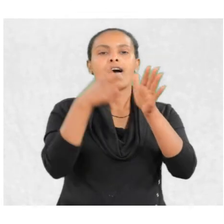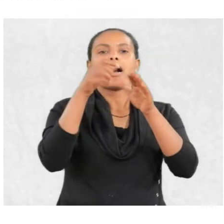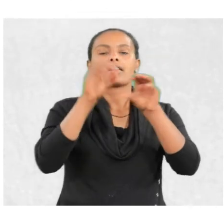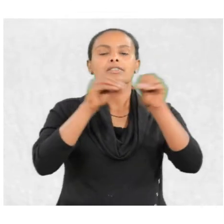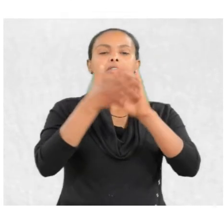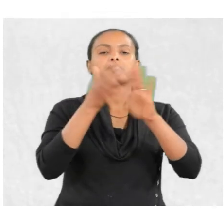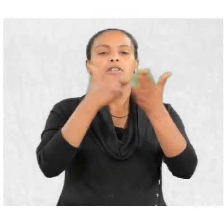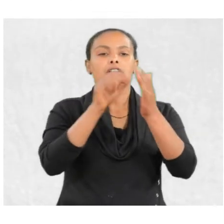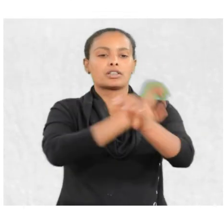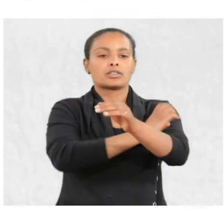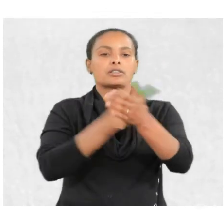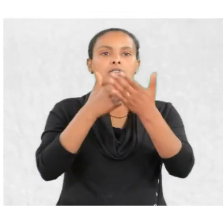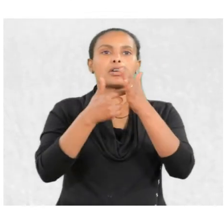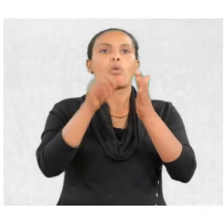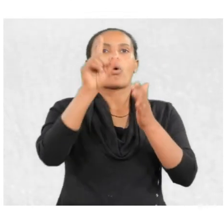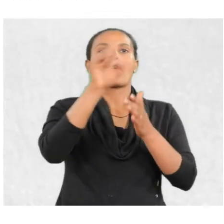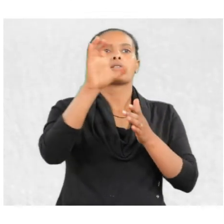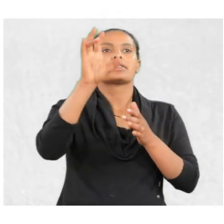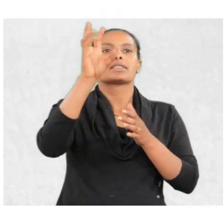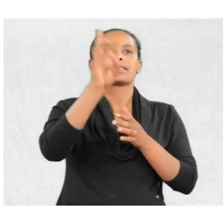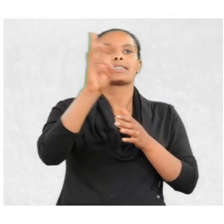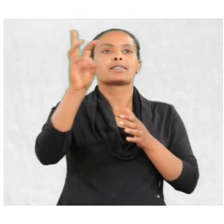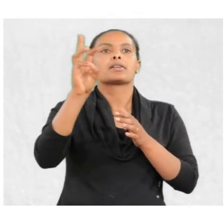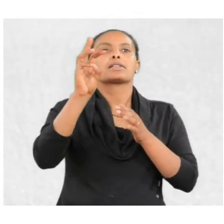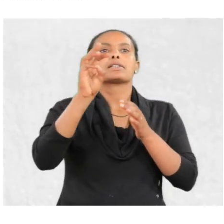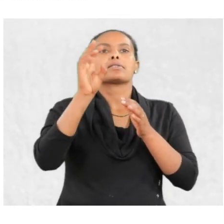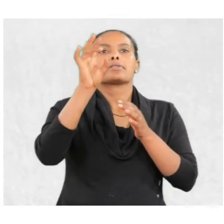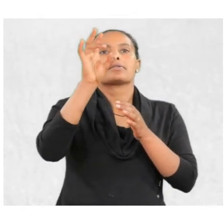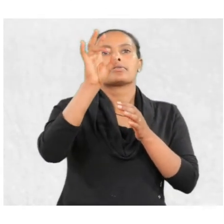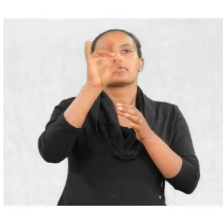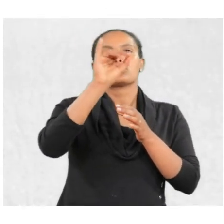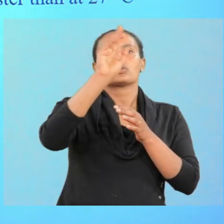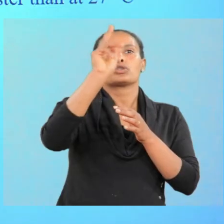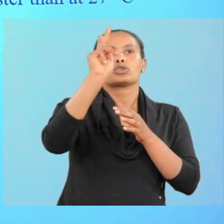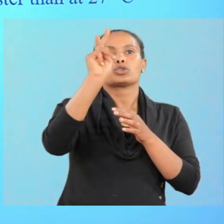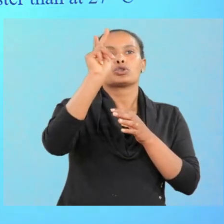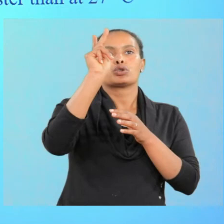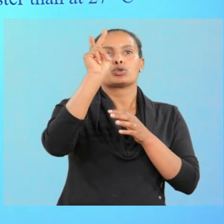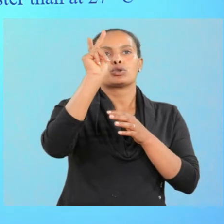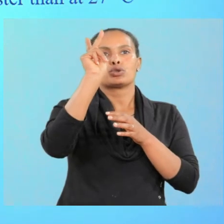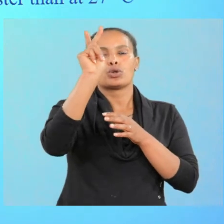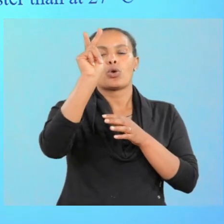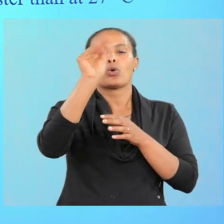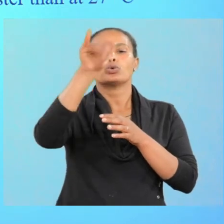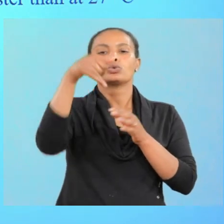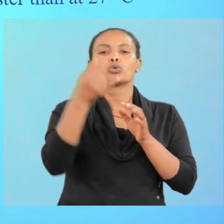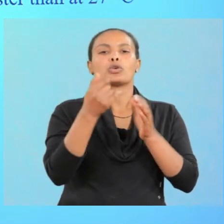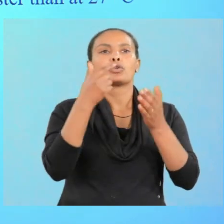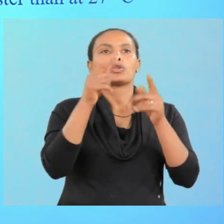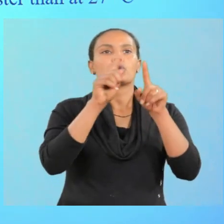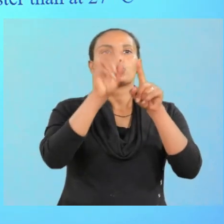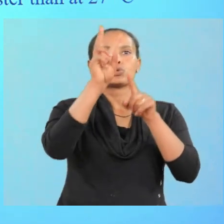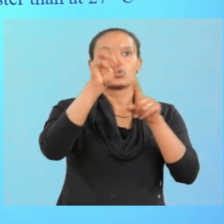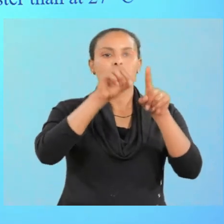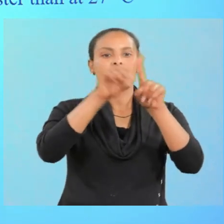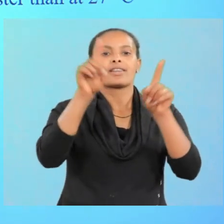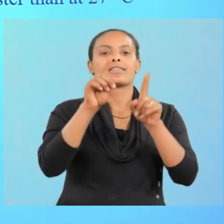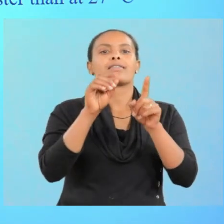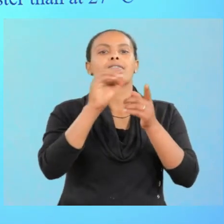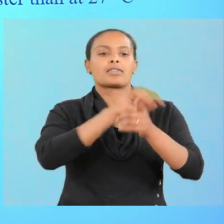Activation energy of this reaction is 166.7 kilojoule per mole. Yes. For two different